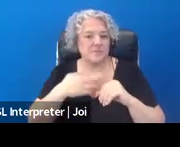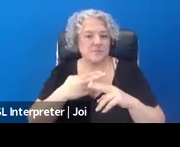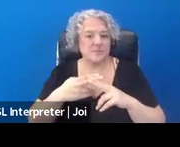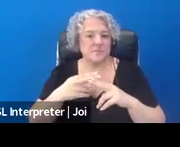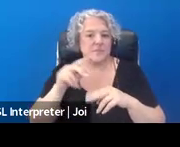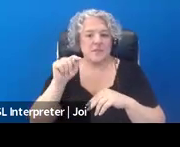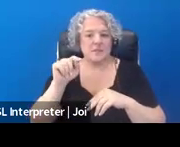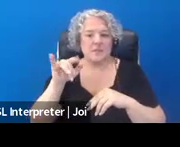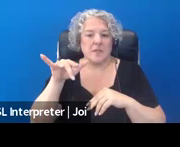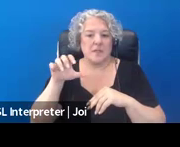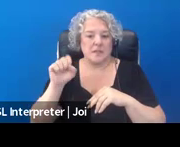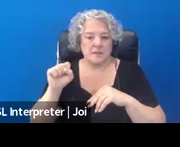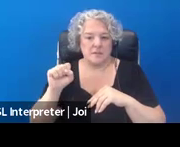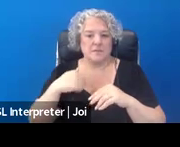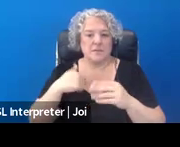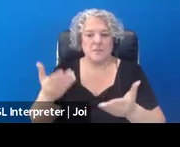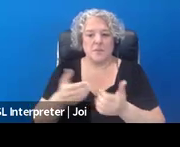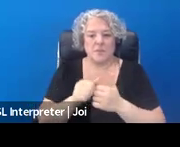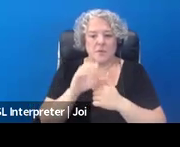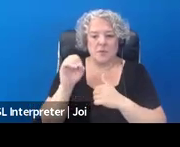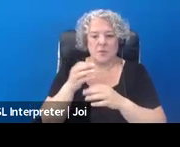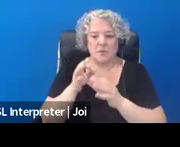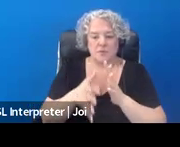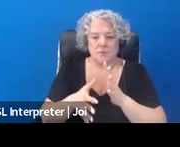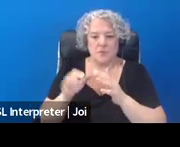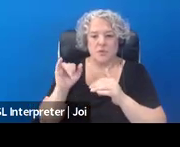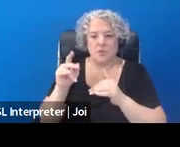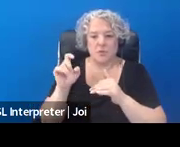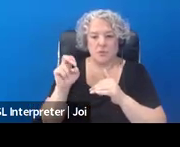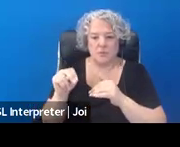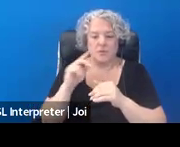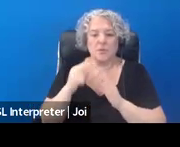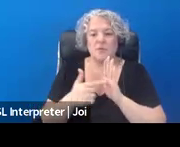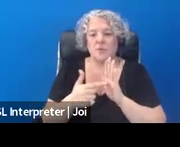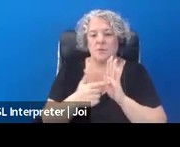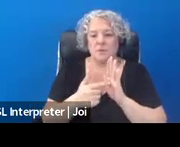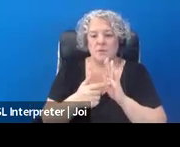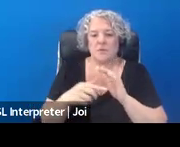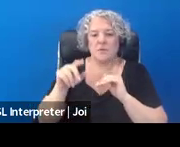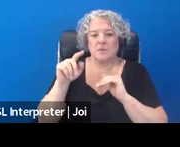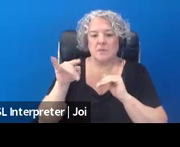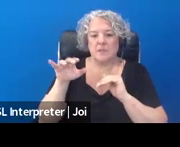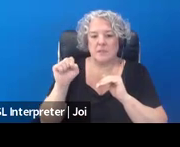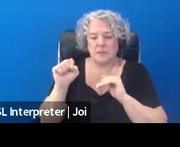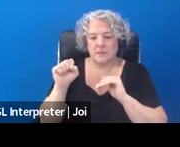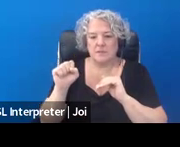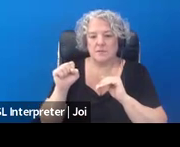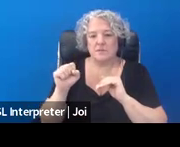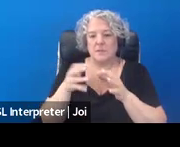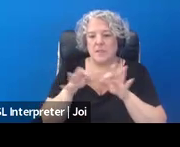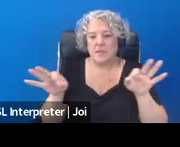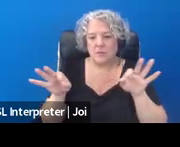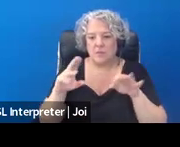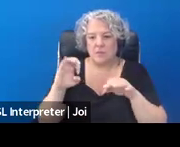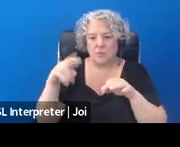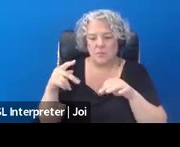is Dalis. I am here with my co-interpreter, Irwin, and we are here representing Tilde Language Justice Co-op. And